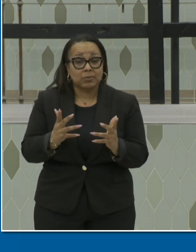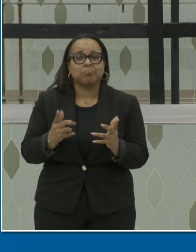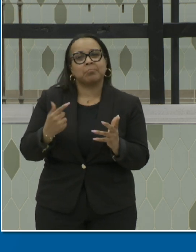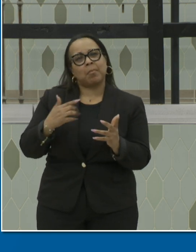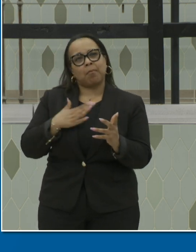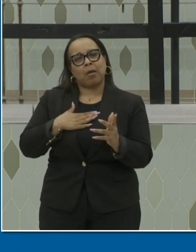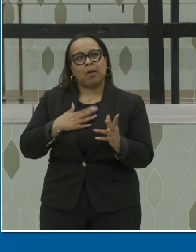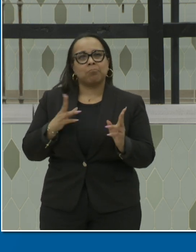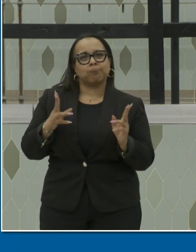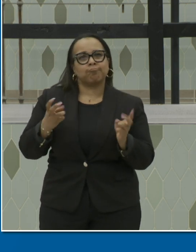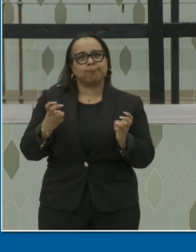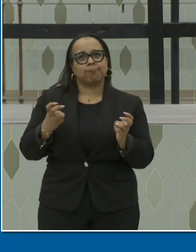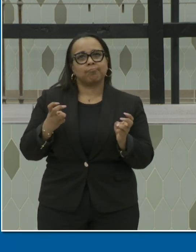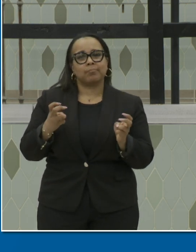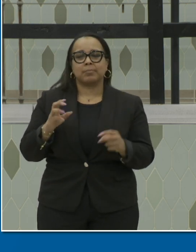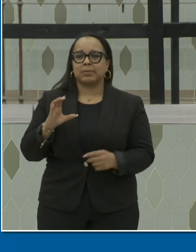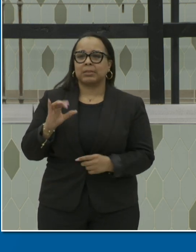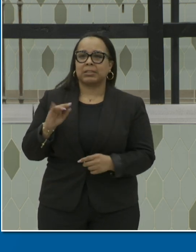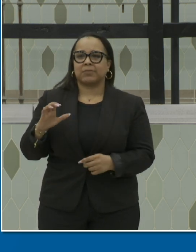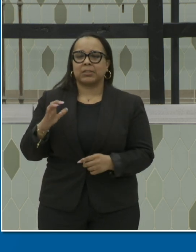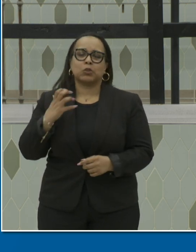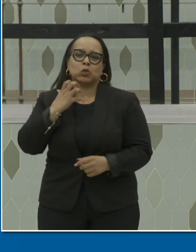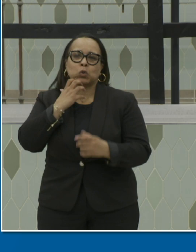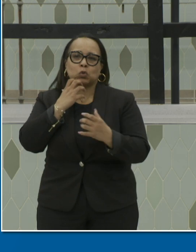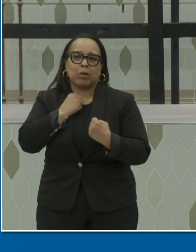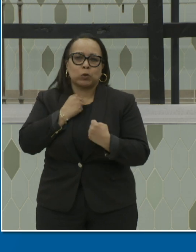I consider to be civic treasures,